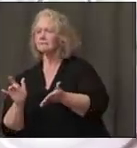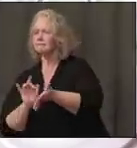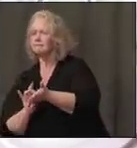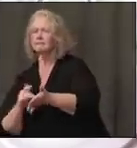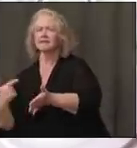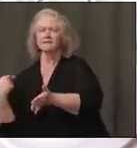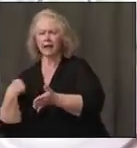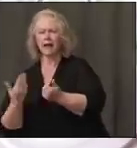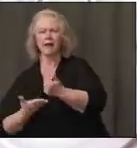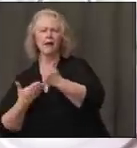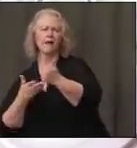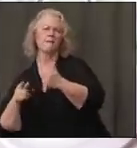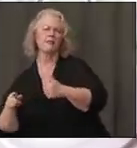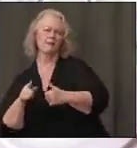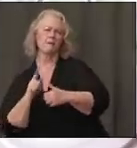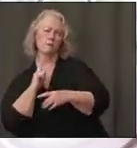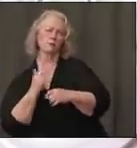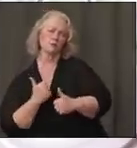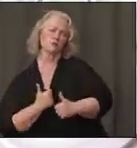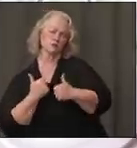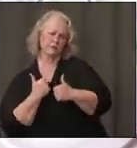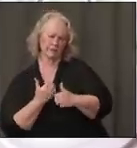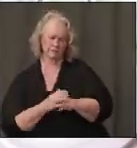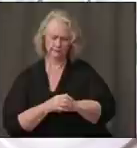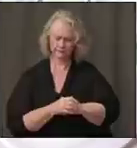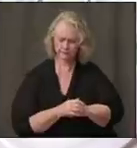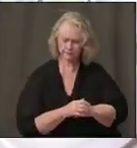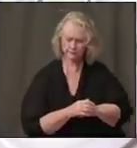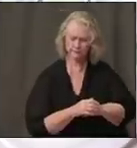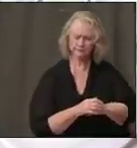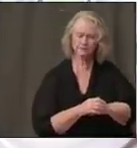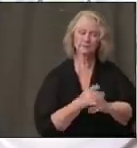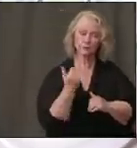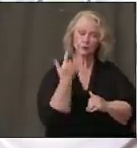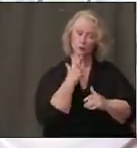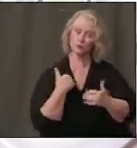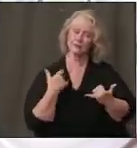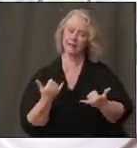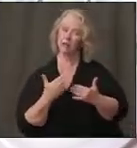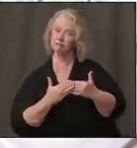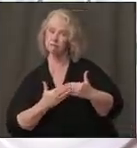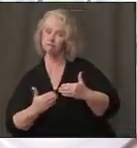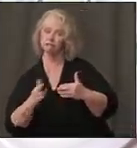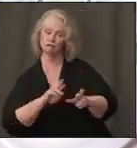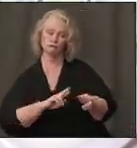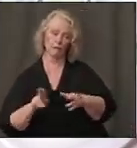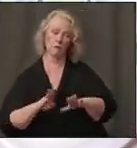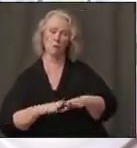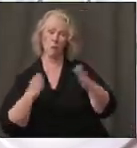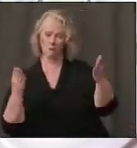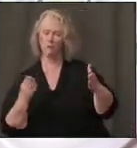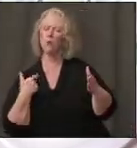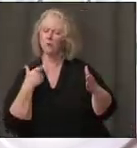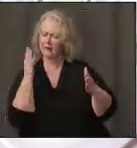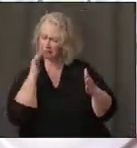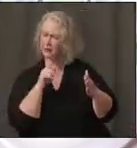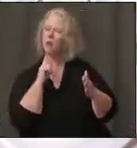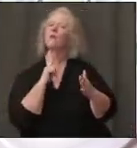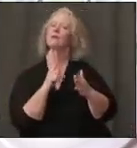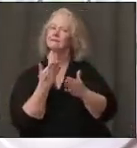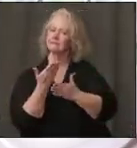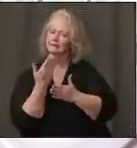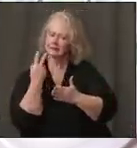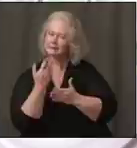should we look towards? Well, as we reopen, we know there's going to be an uptick in cases. We expected that. We're going to see